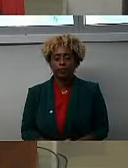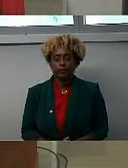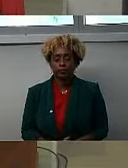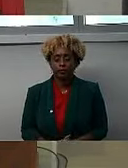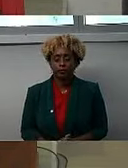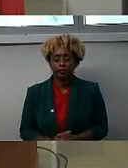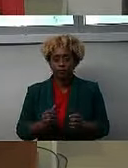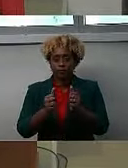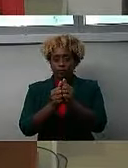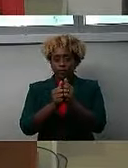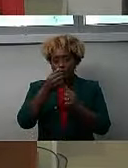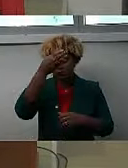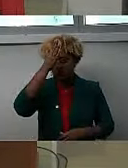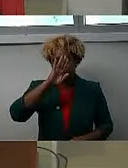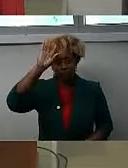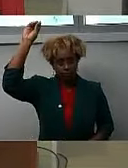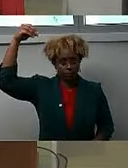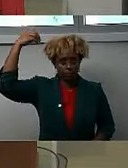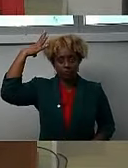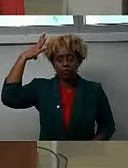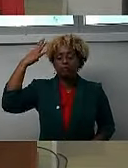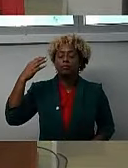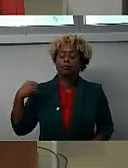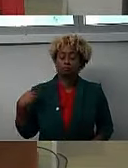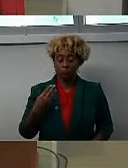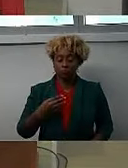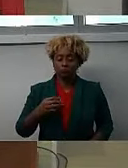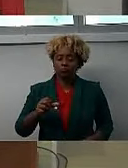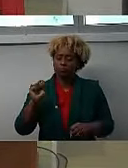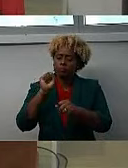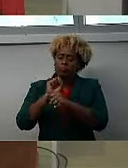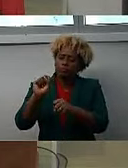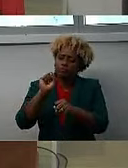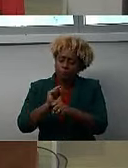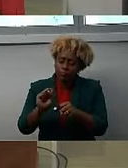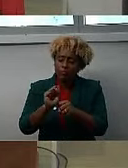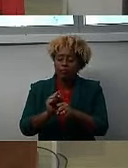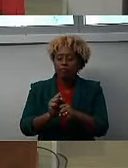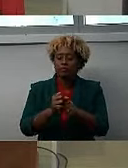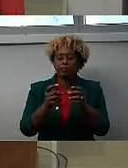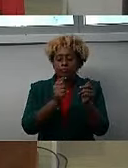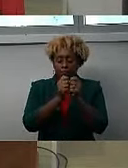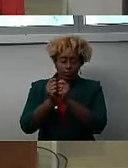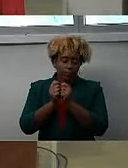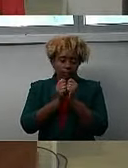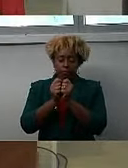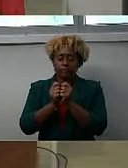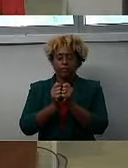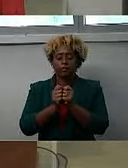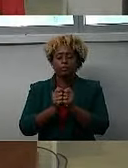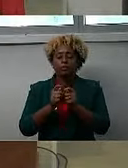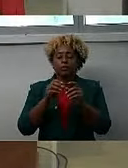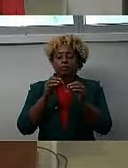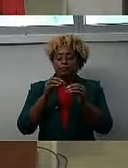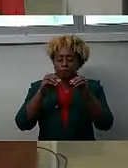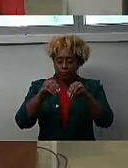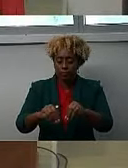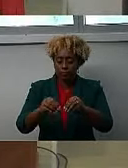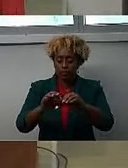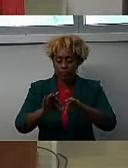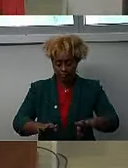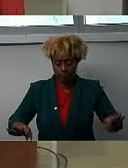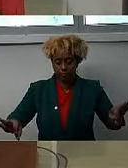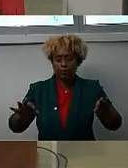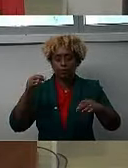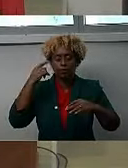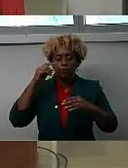With God's grace, we have been diligently working side by side to lay the foundation to commence